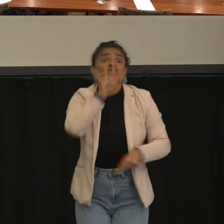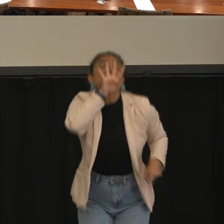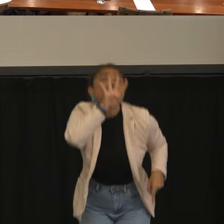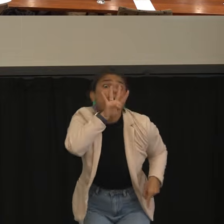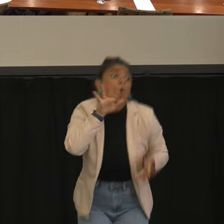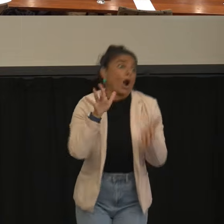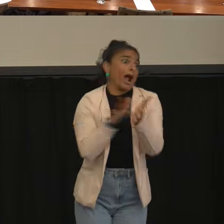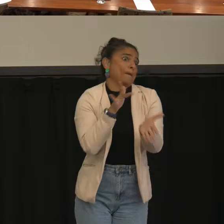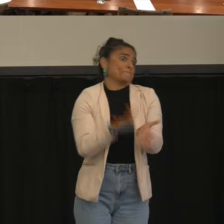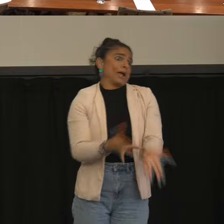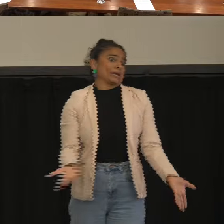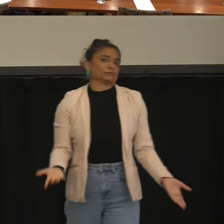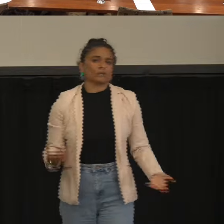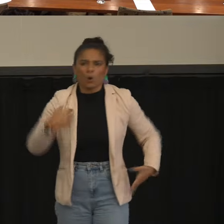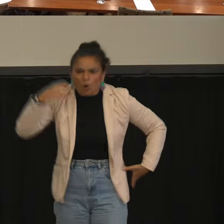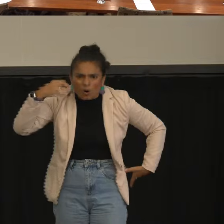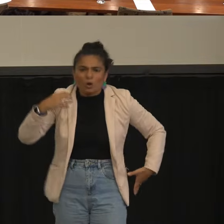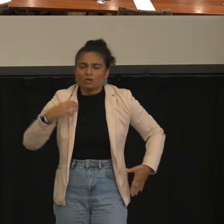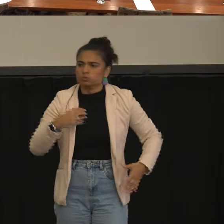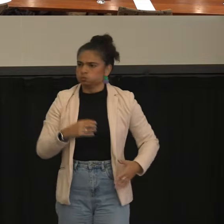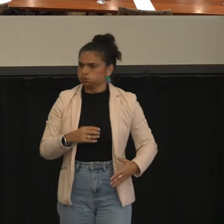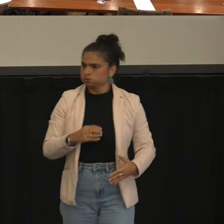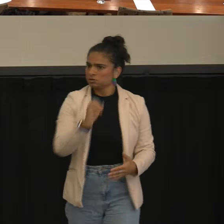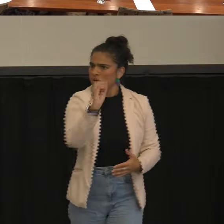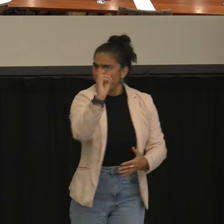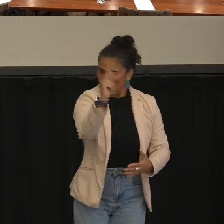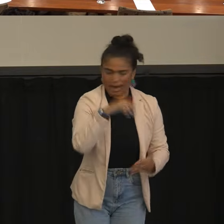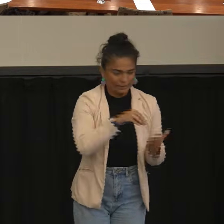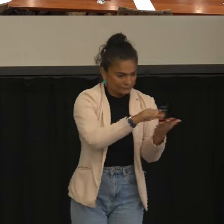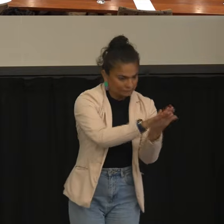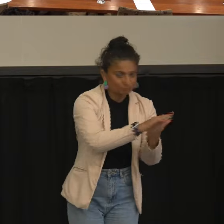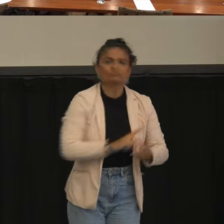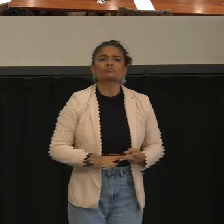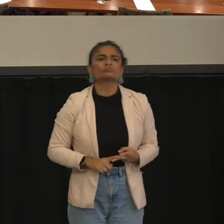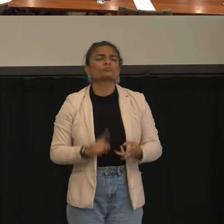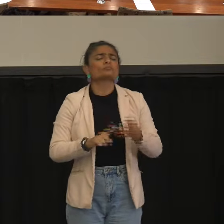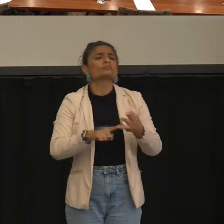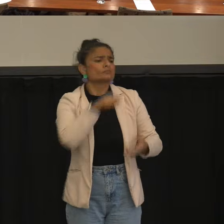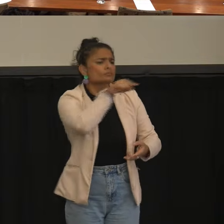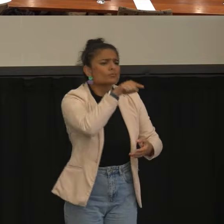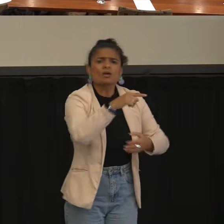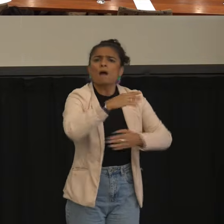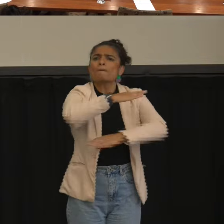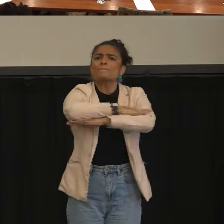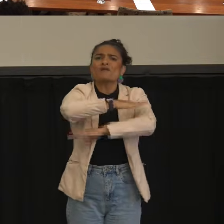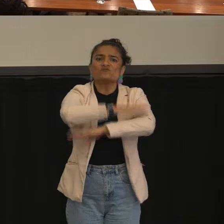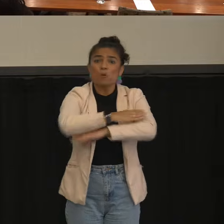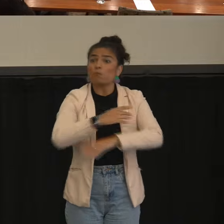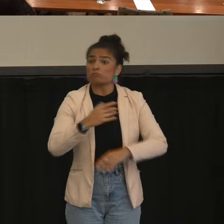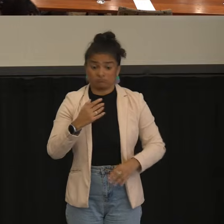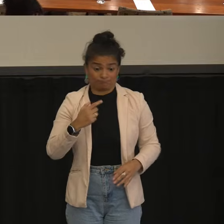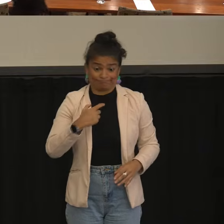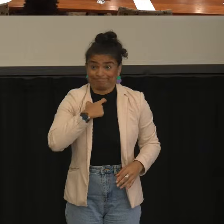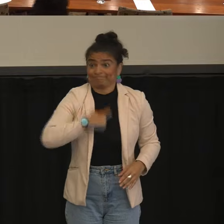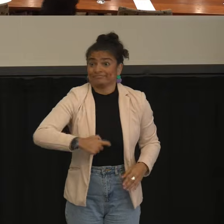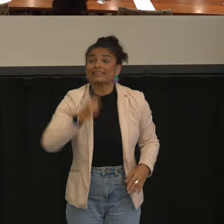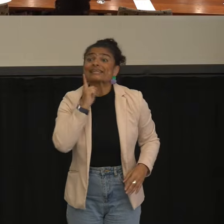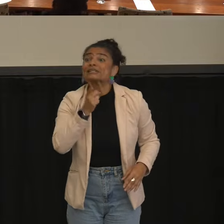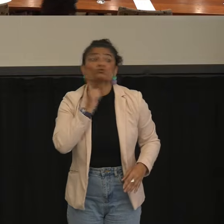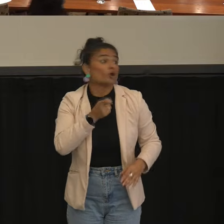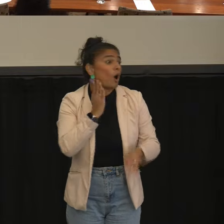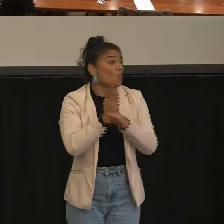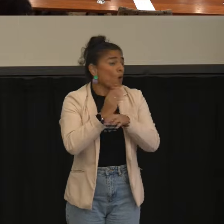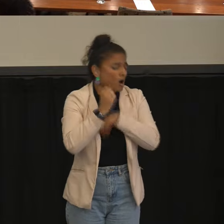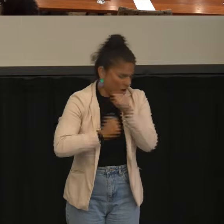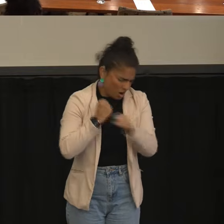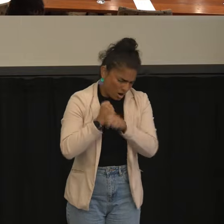we share the iPad? Some schools have said we have one iPad that's shared among a few students, etc., etc. We noted those concerns. And